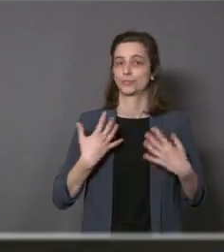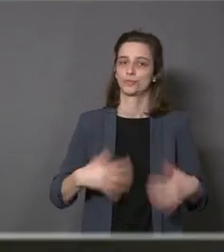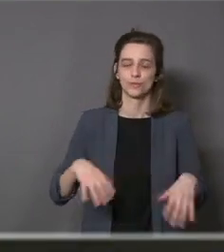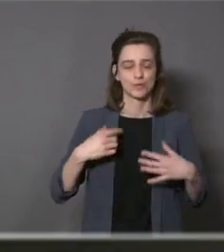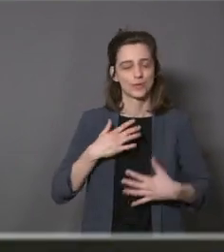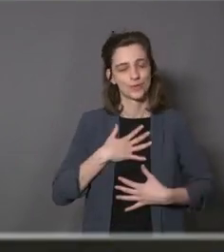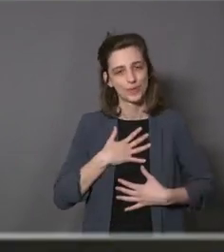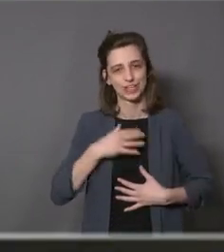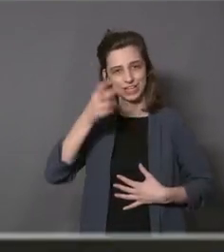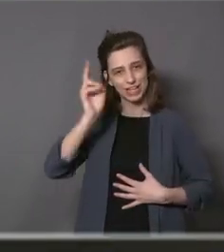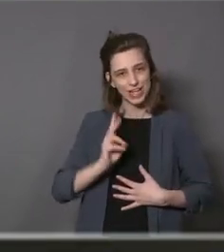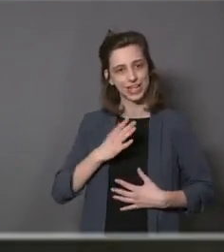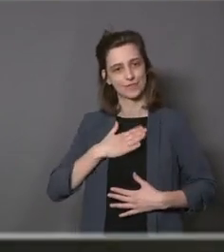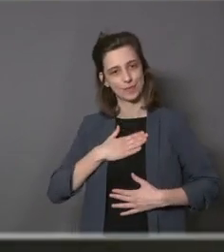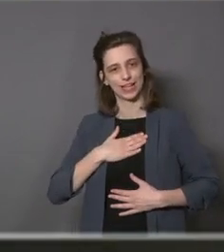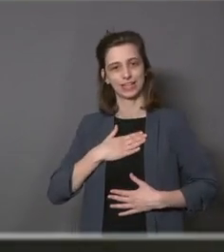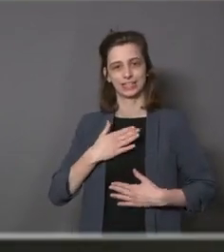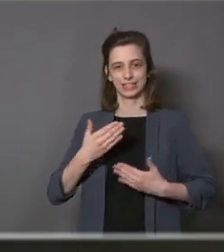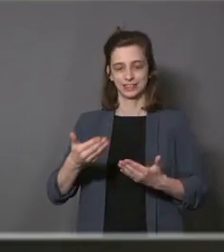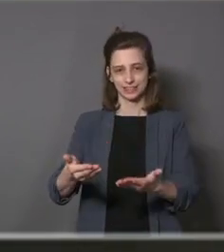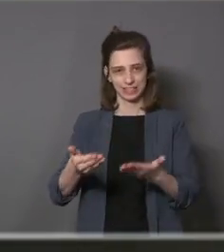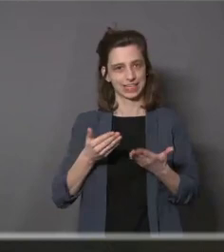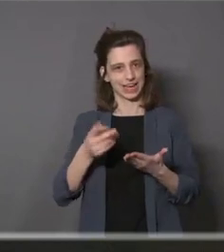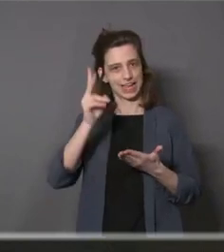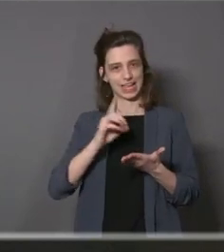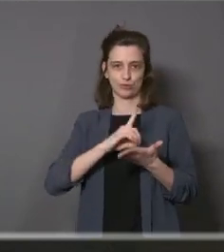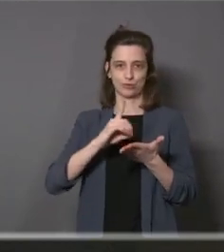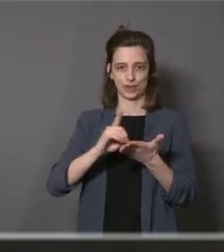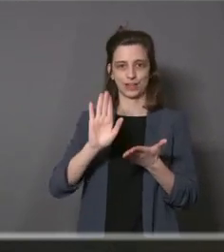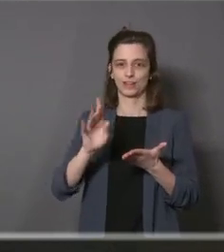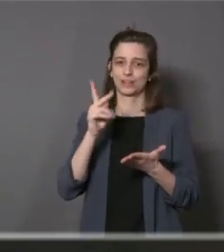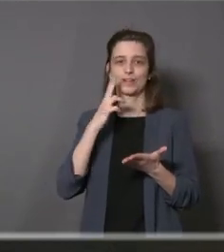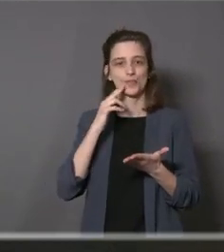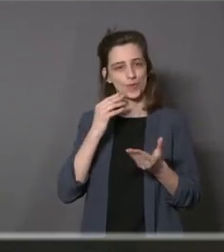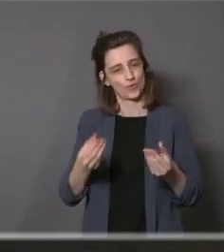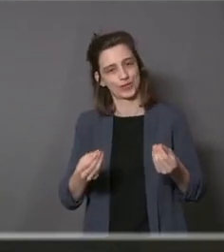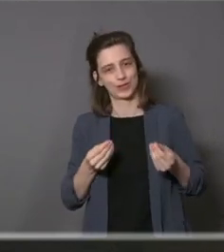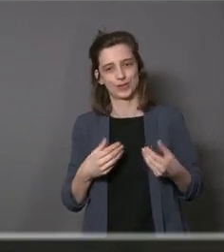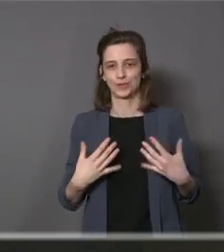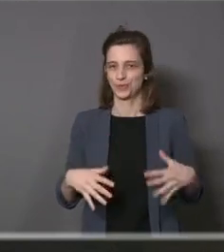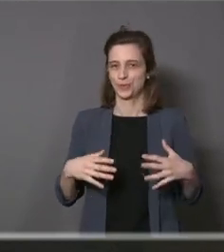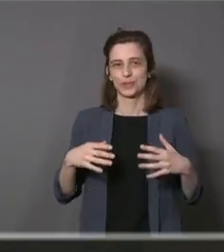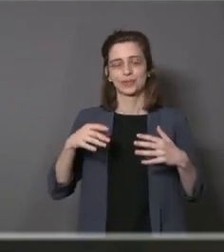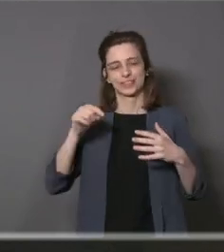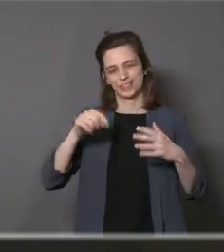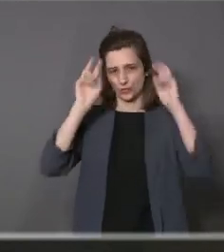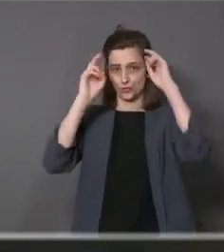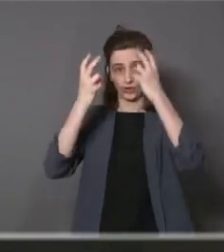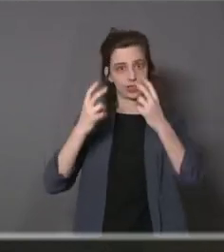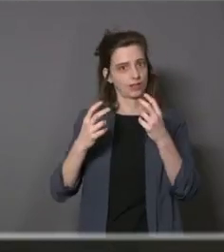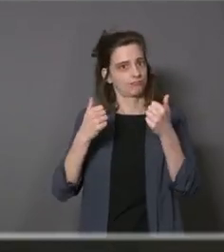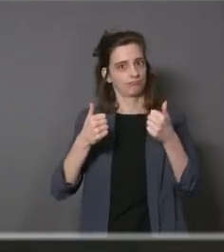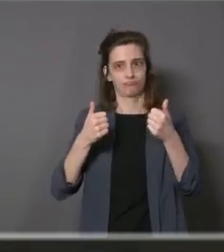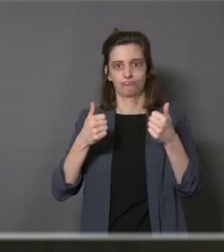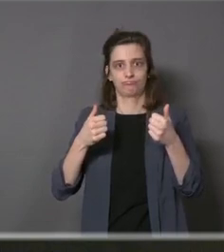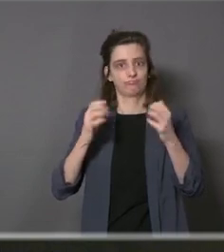and humbled to receive an honorary degree from KU Leuven, a great university with an